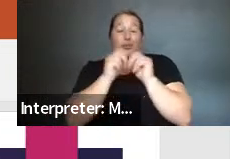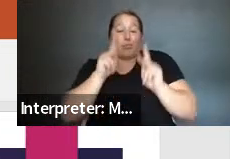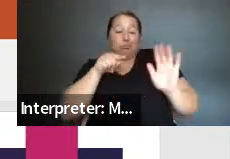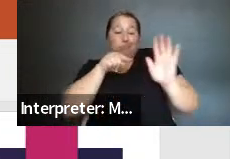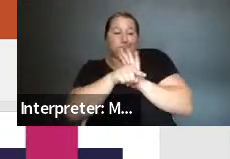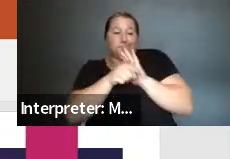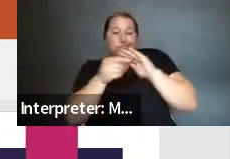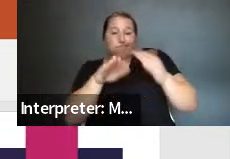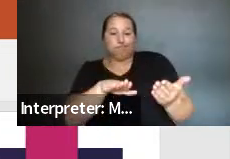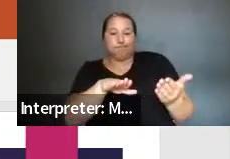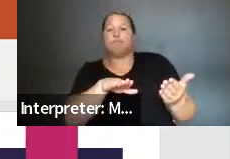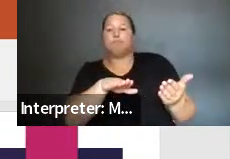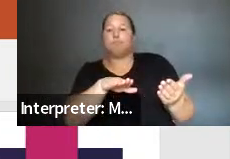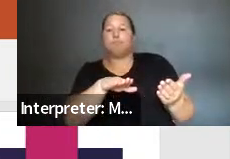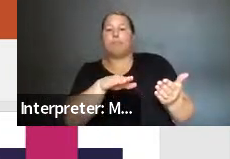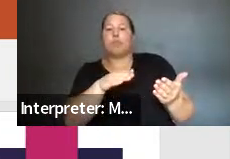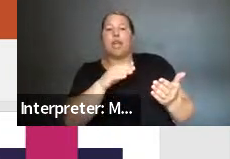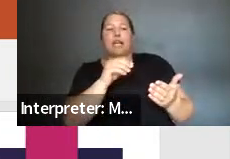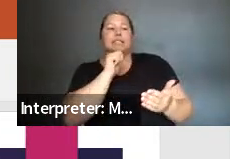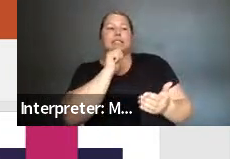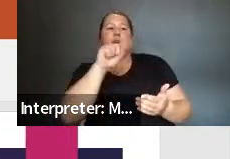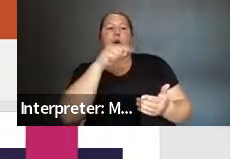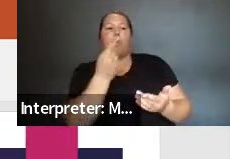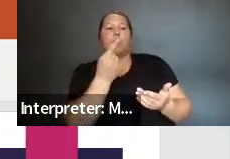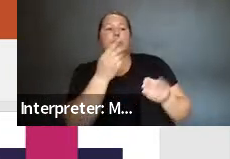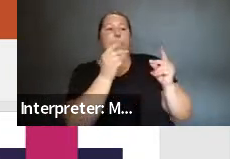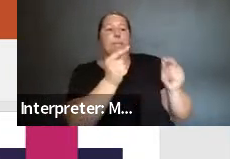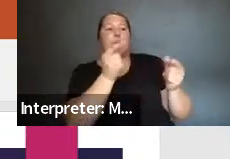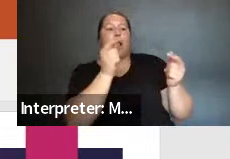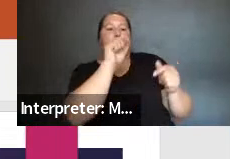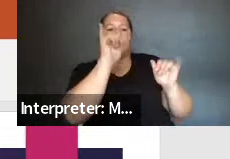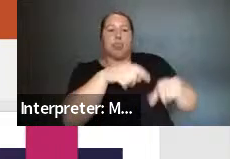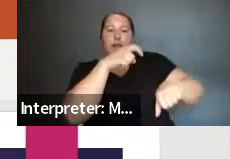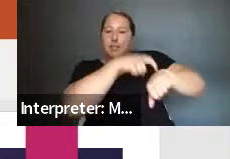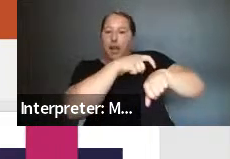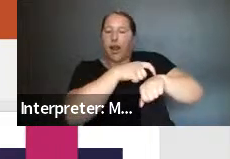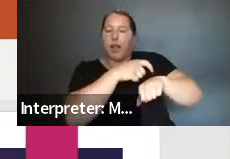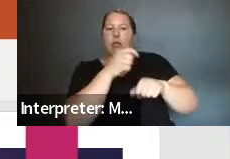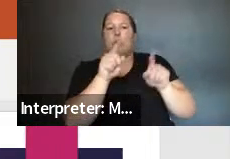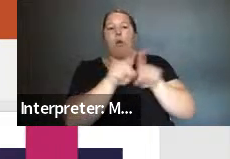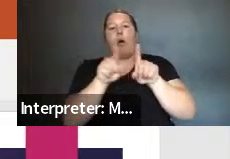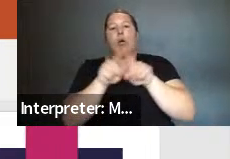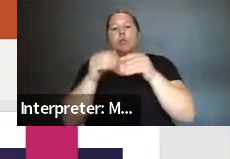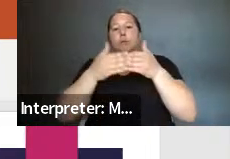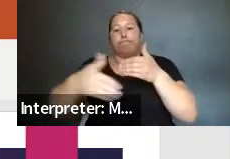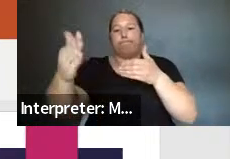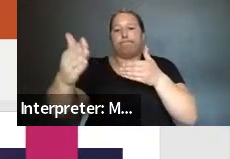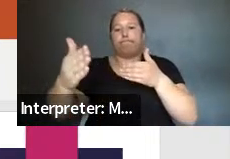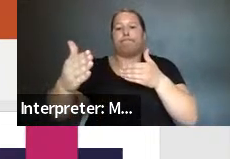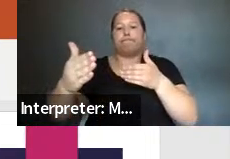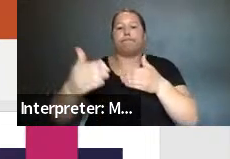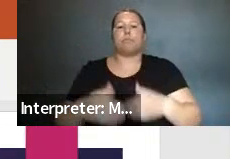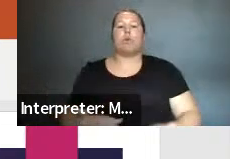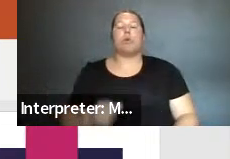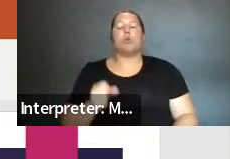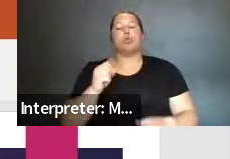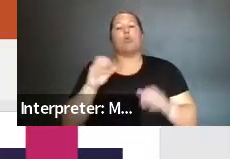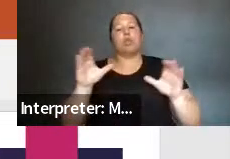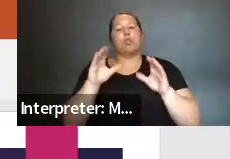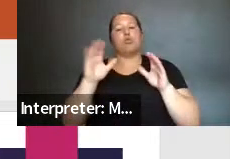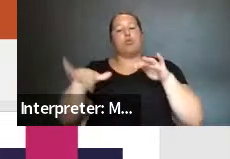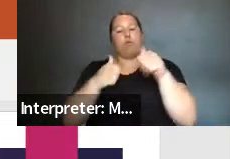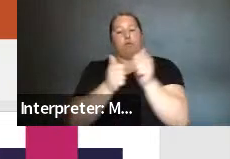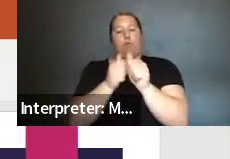it's what happens after the fact. And so this homicide response team also does follow-up care. The coordinator of